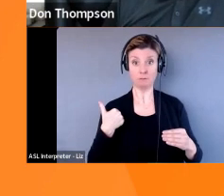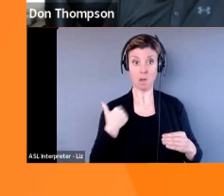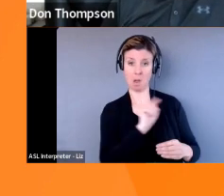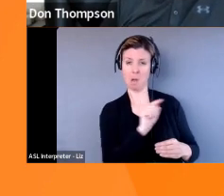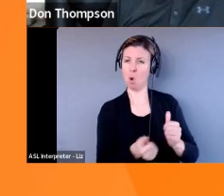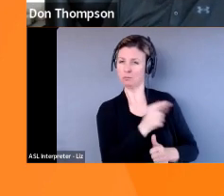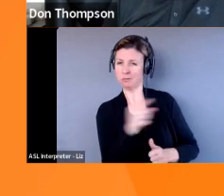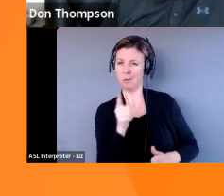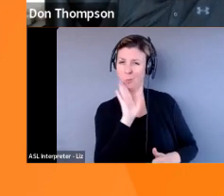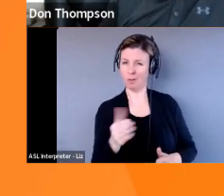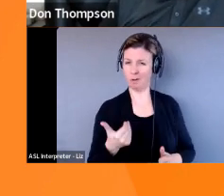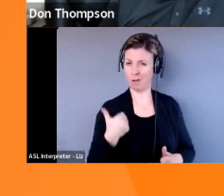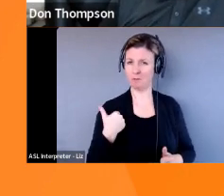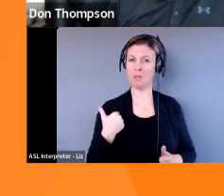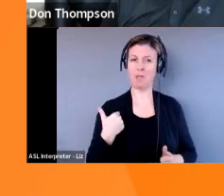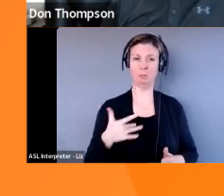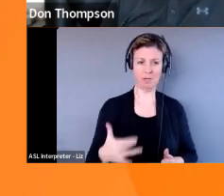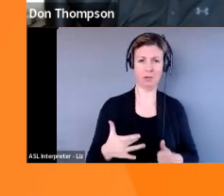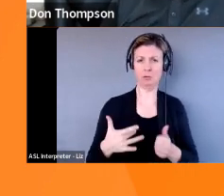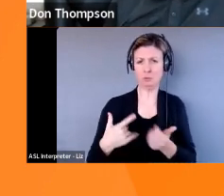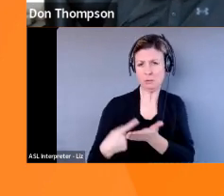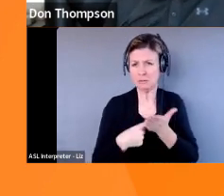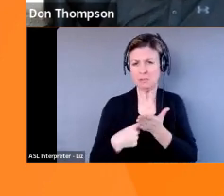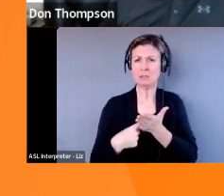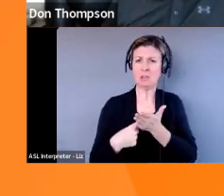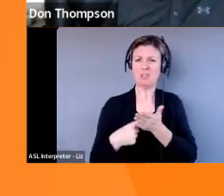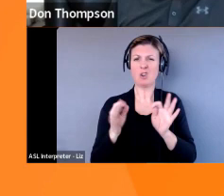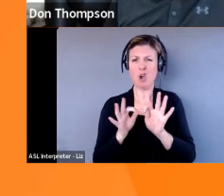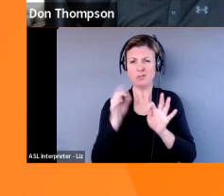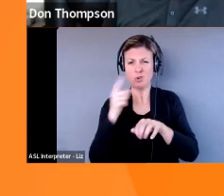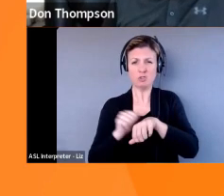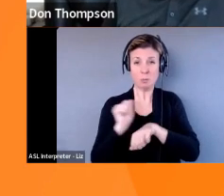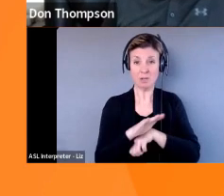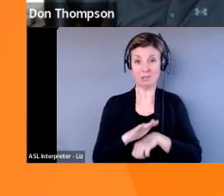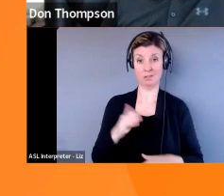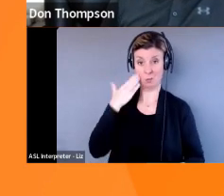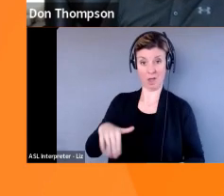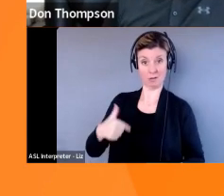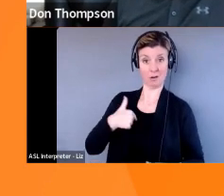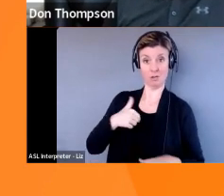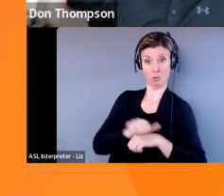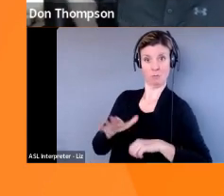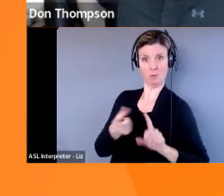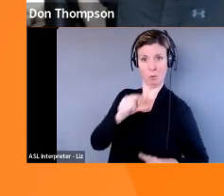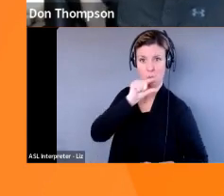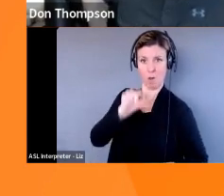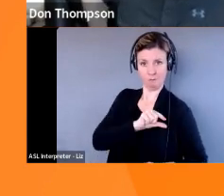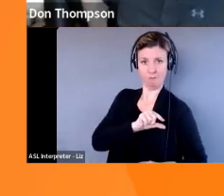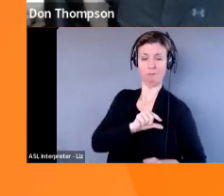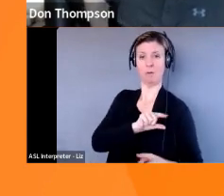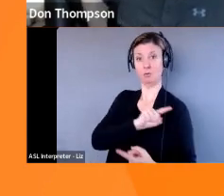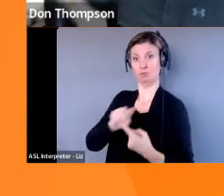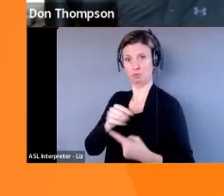how much does it cost to ship the product? For me to ship anything from Guelph to Toronto is still $20. And that's if I ship it to Vancouver, it's